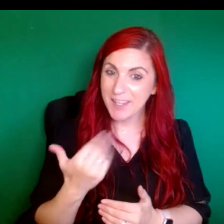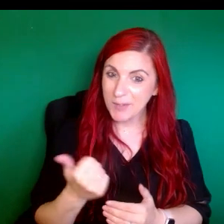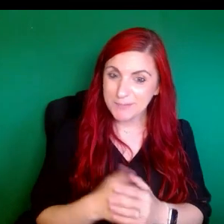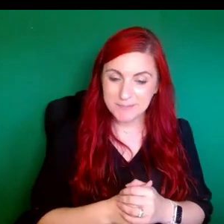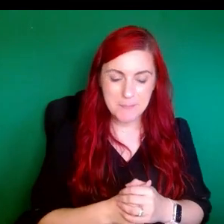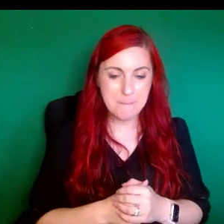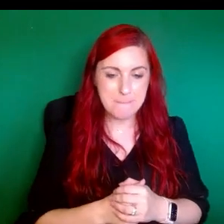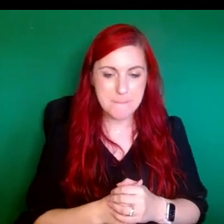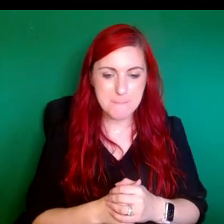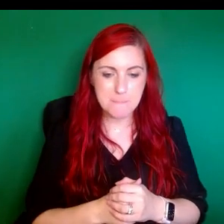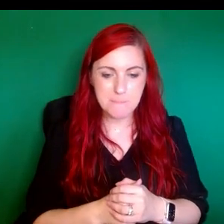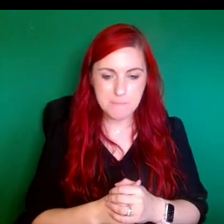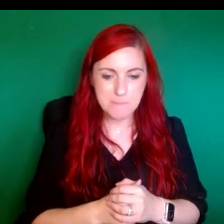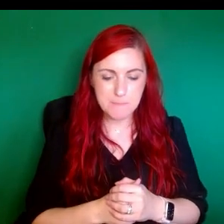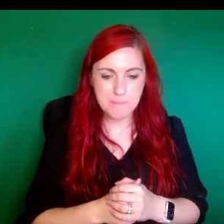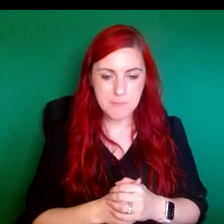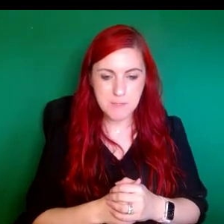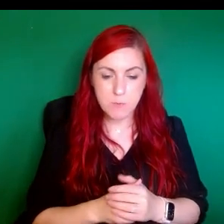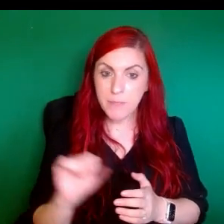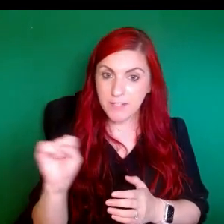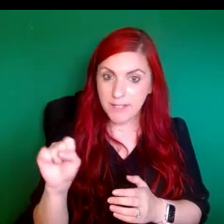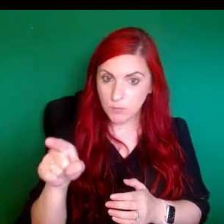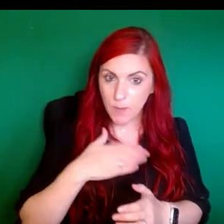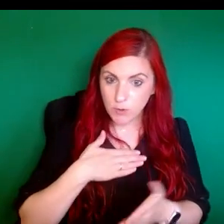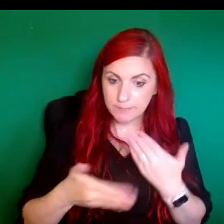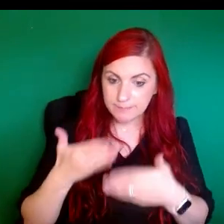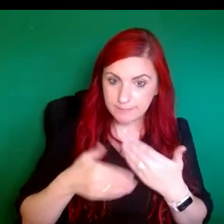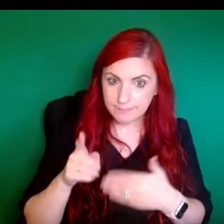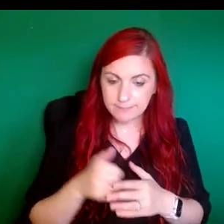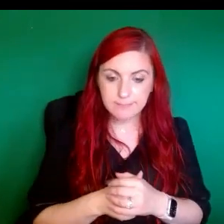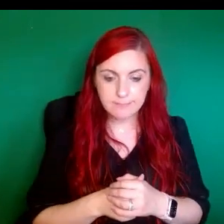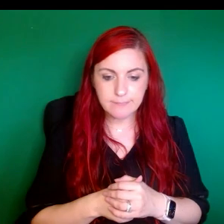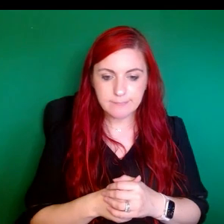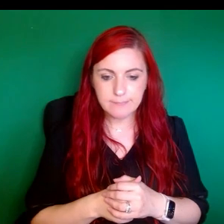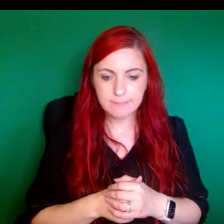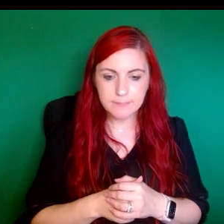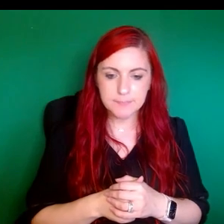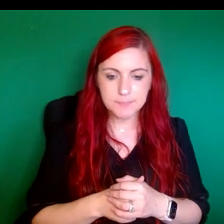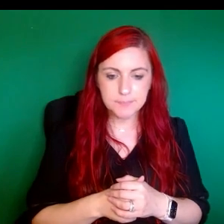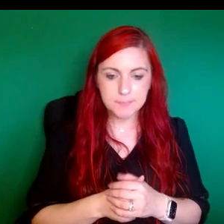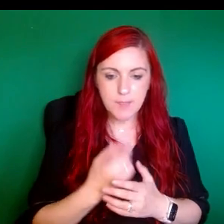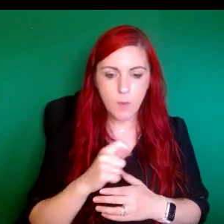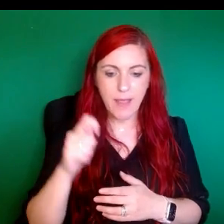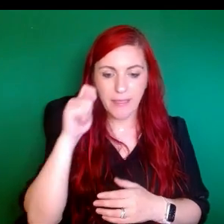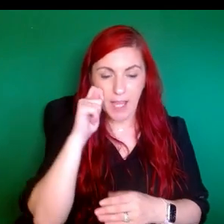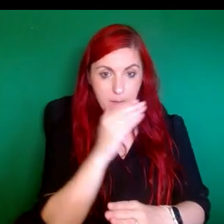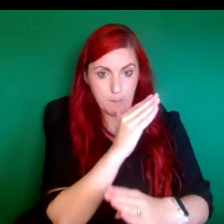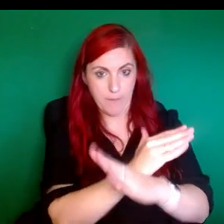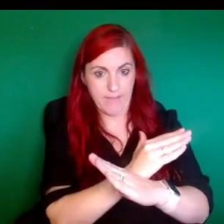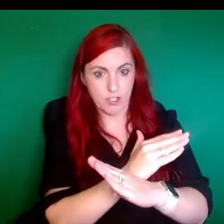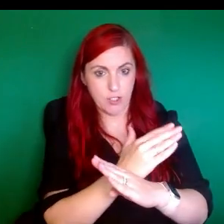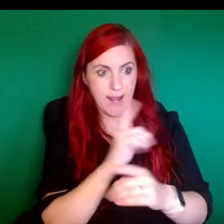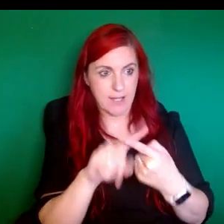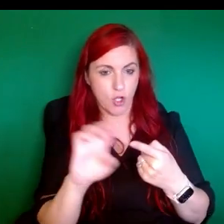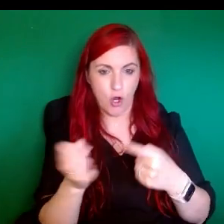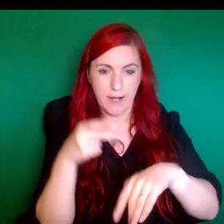Sinead, would you like to? Yeah, I suppose when I think of prevention and early interventions in our services, our homeless